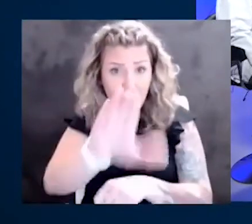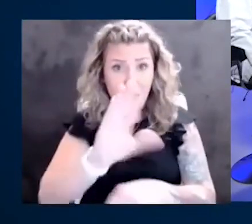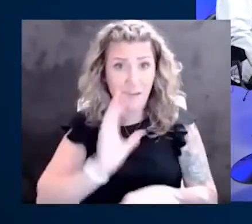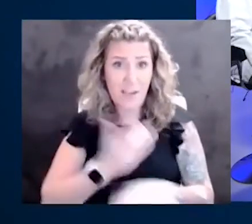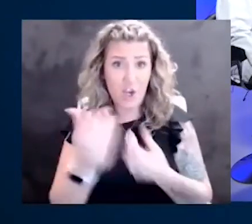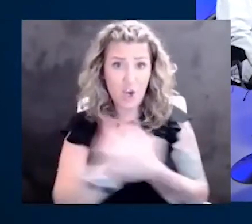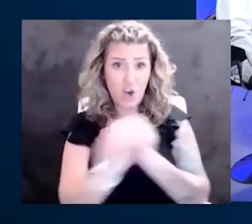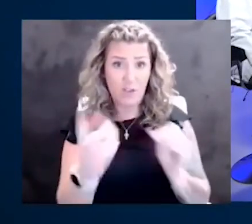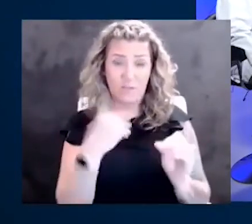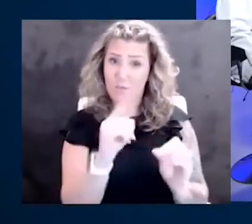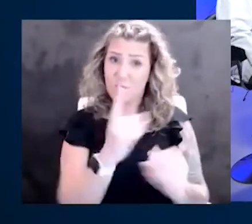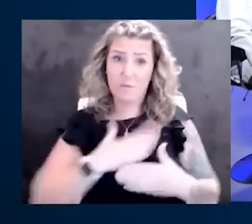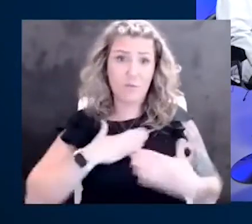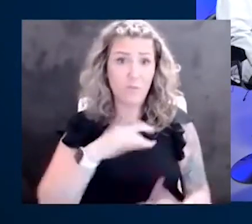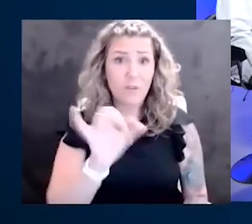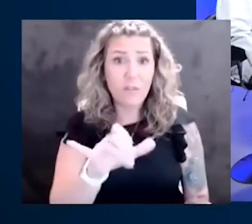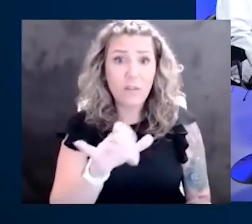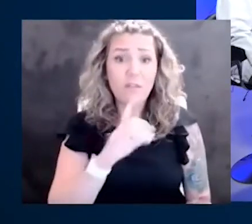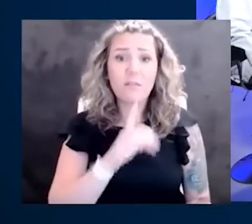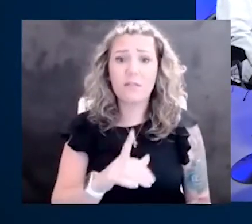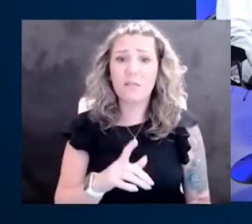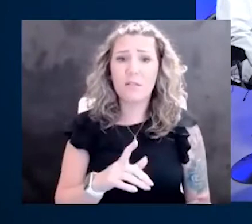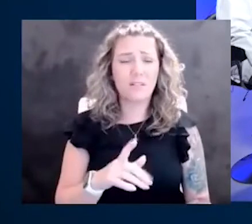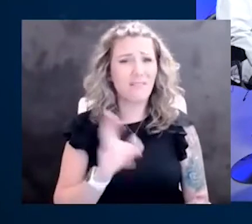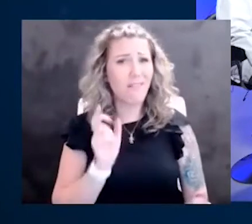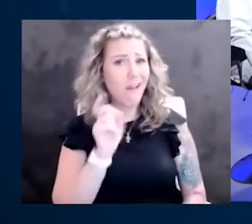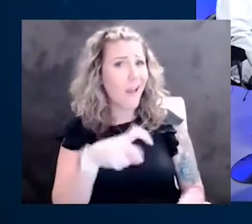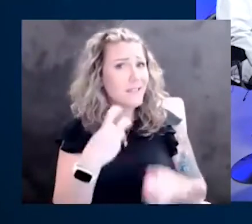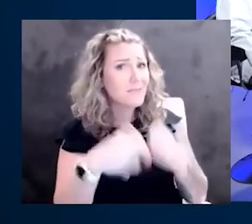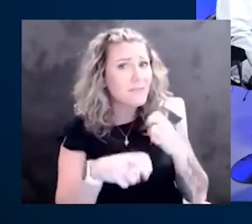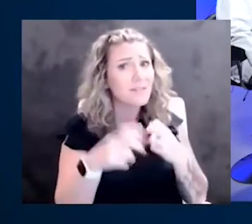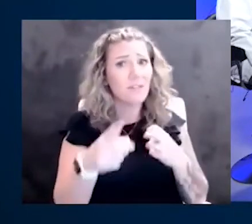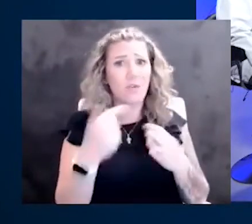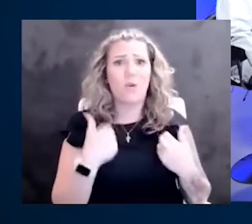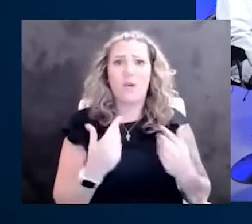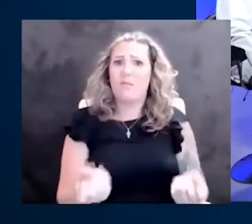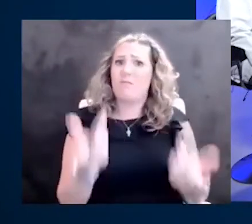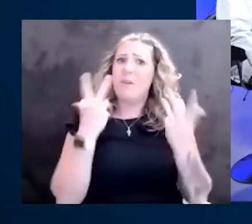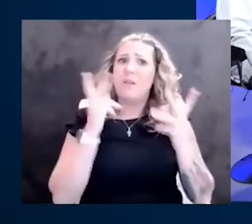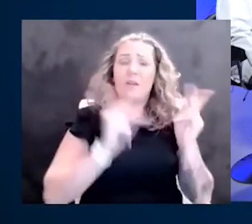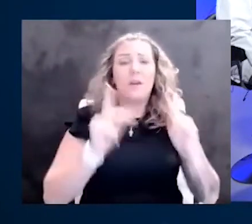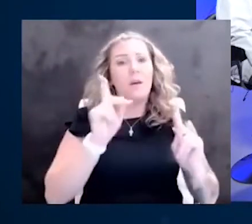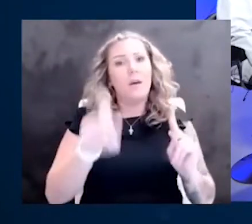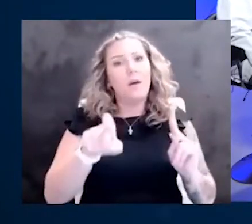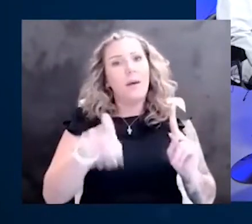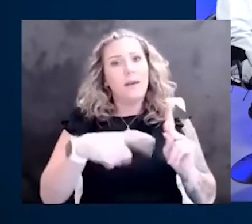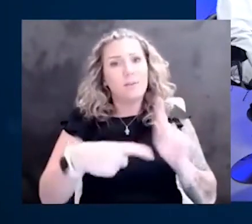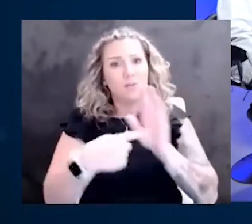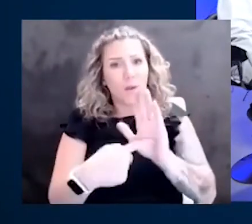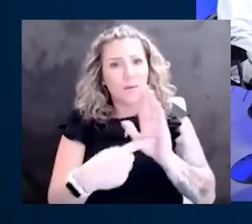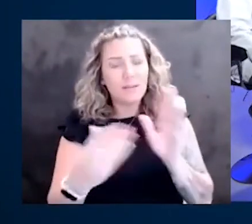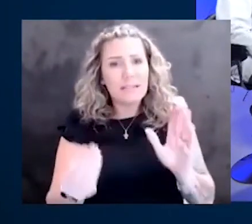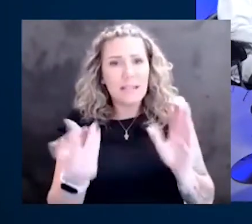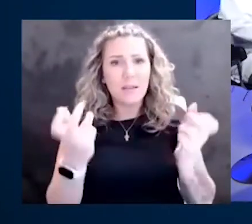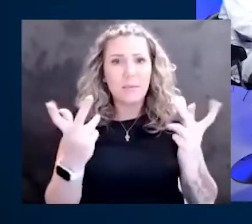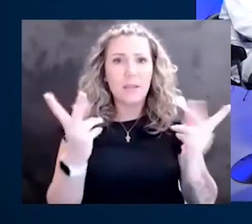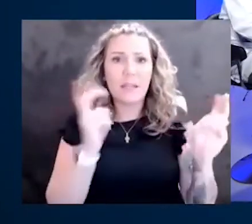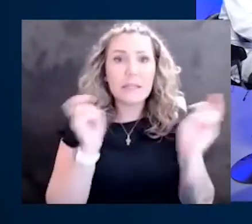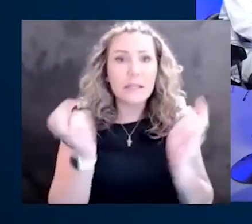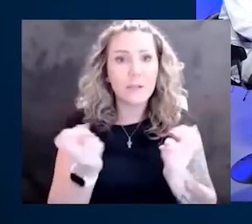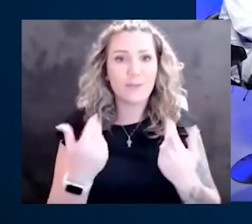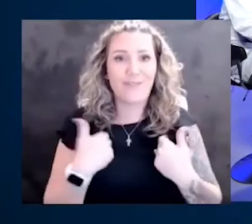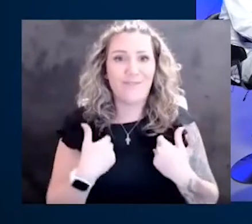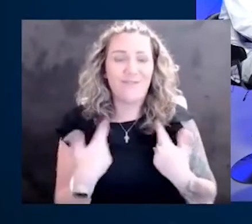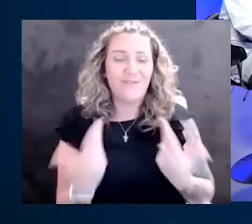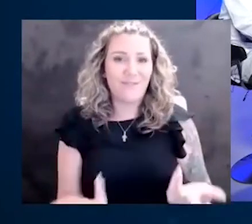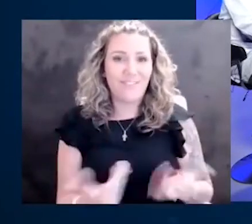And it has to be difficult because you guys have so many folks you have to represent and so many key issues. That had